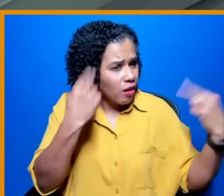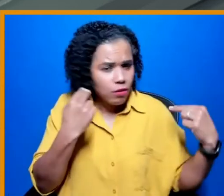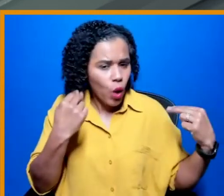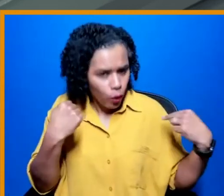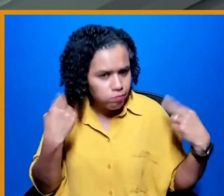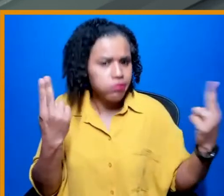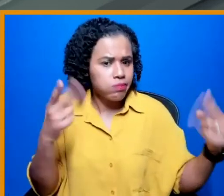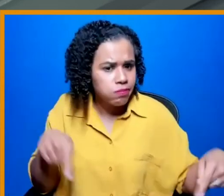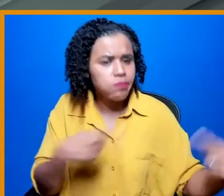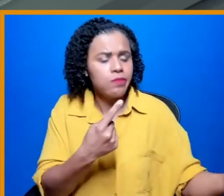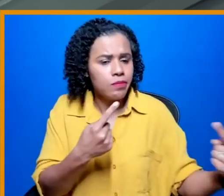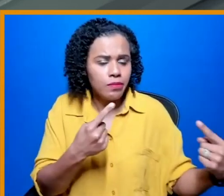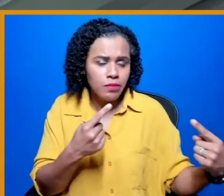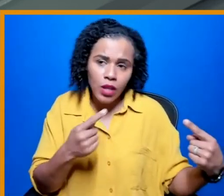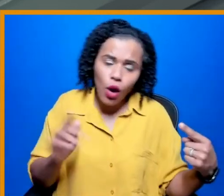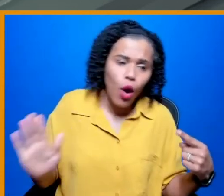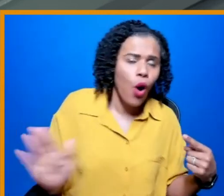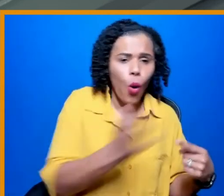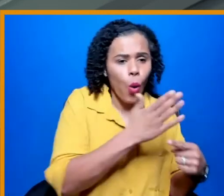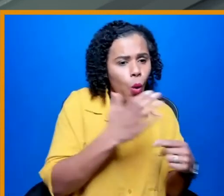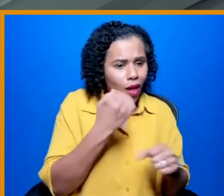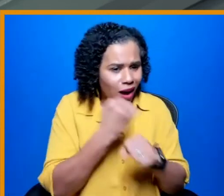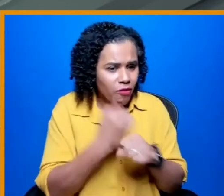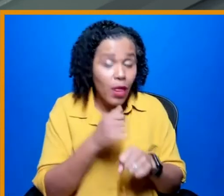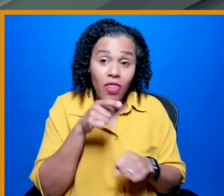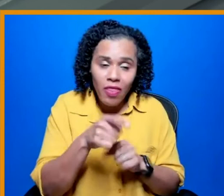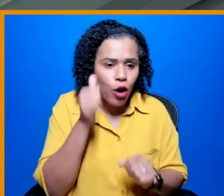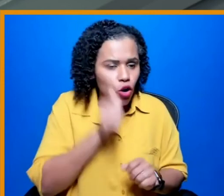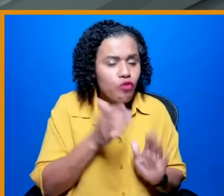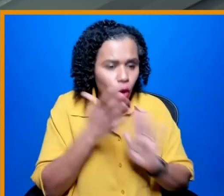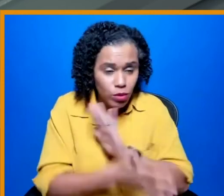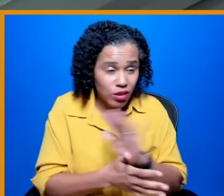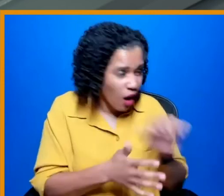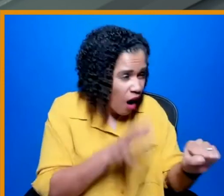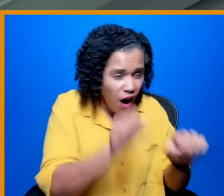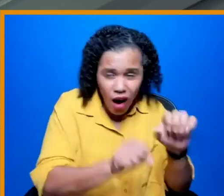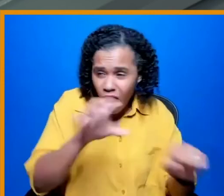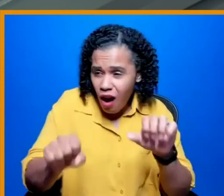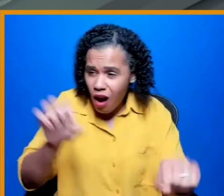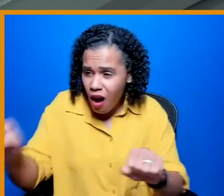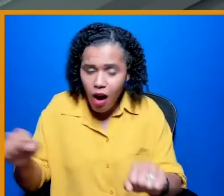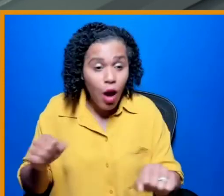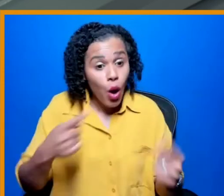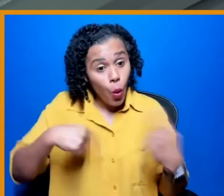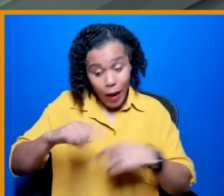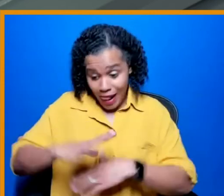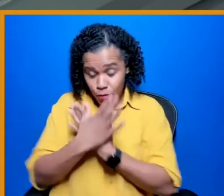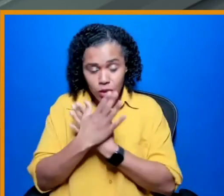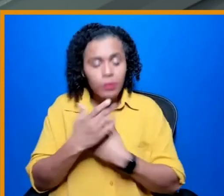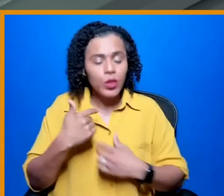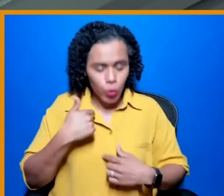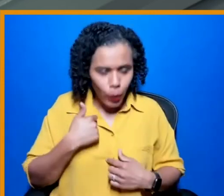major parties this corruption can be found. Only the Liberal Democrats have the commitments to reform and the